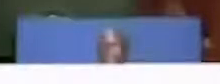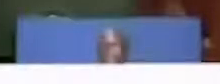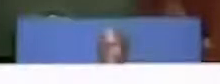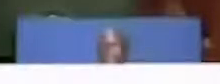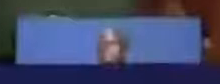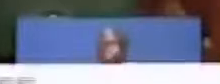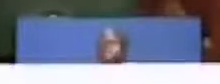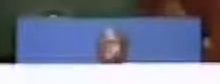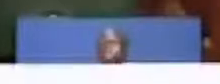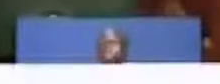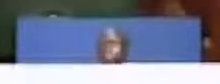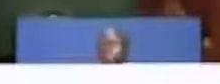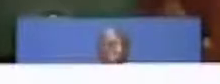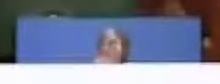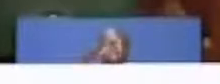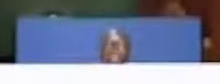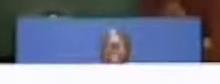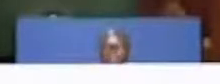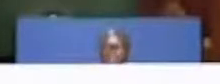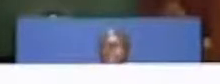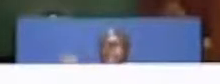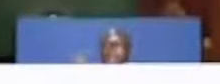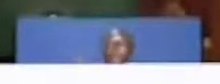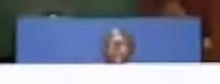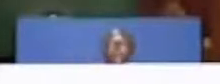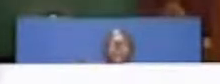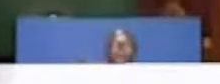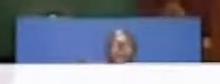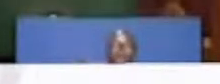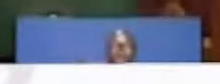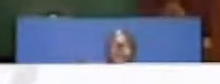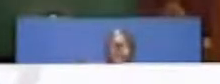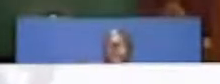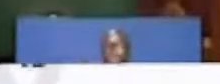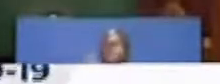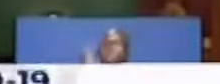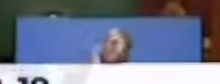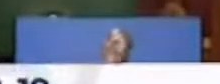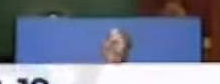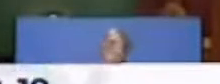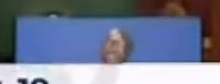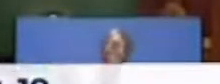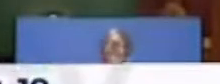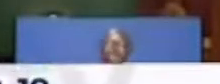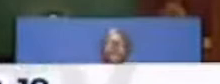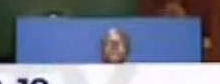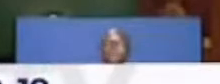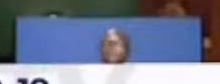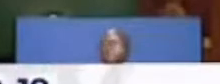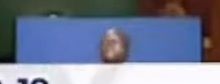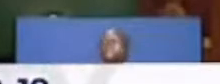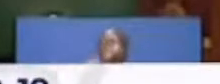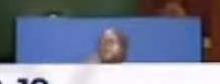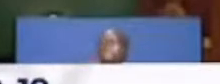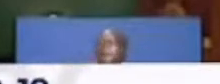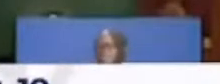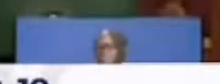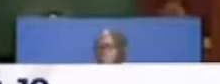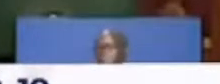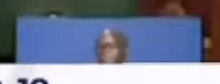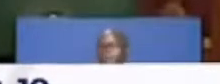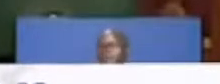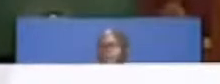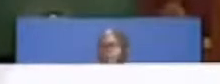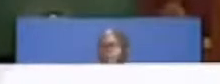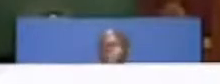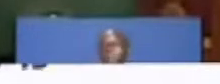Integrated Molecular Imaging Center in Nairobi County, and the Kenyatta Hospital Complex in Othaya in